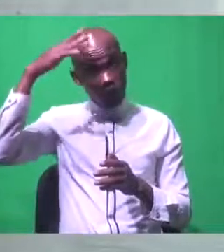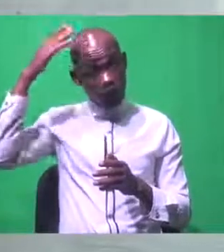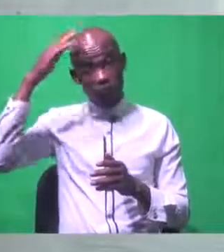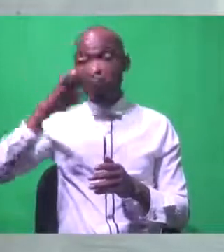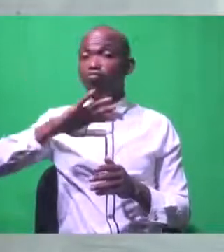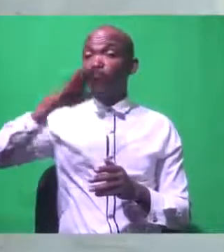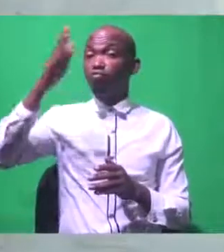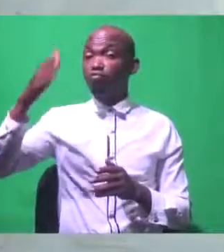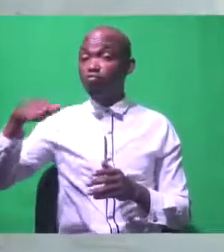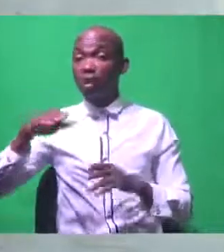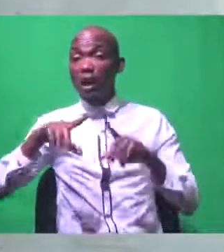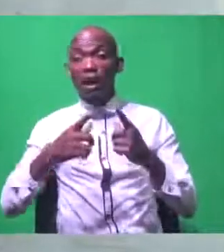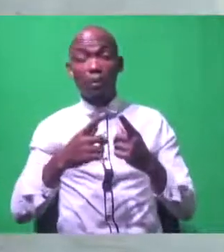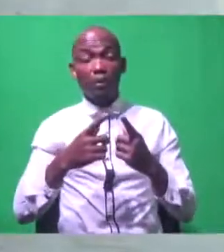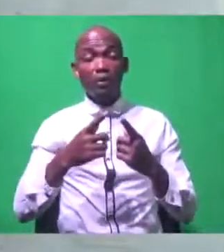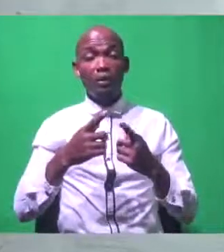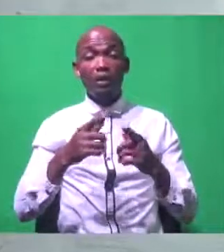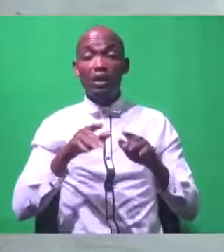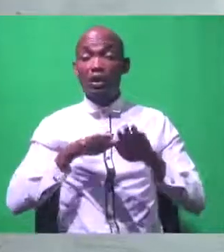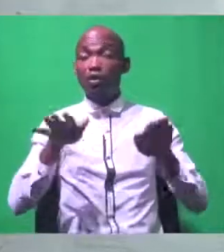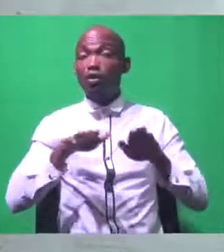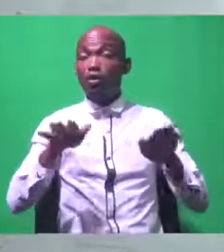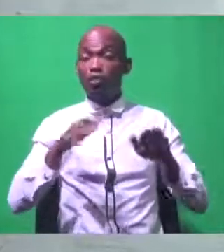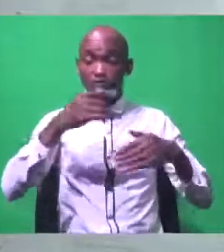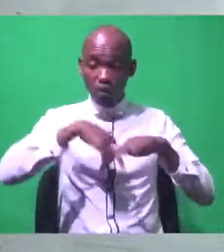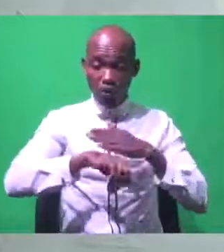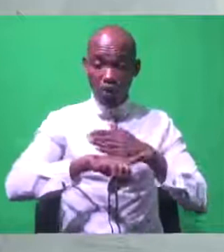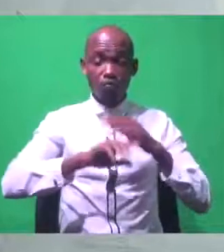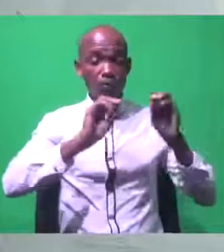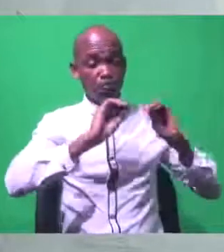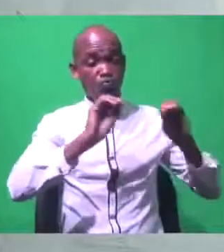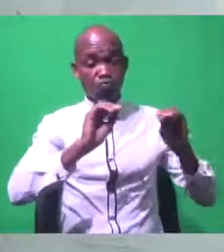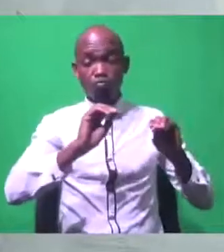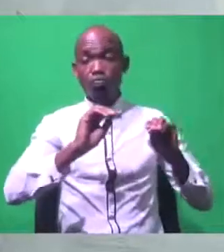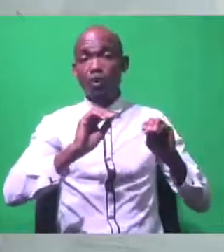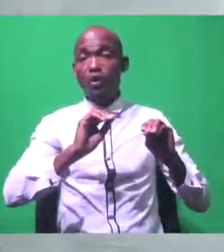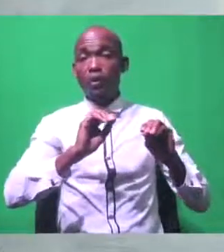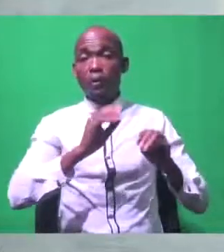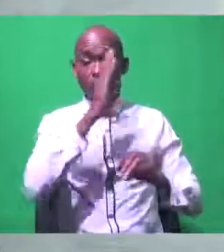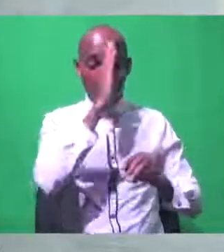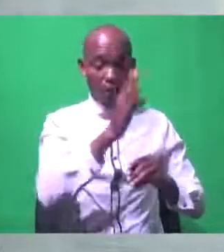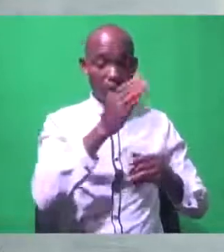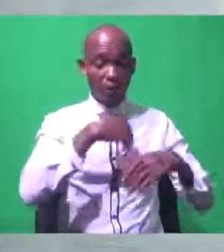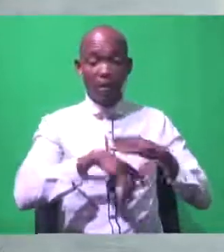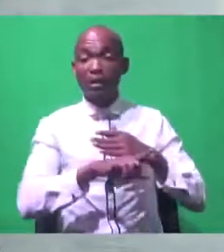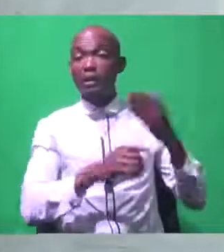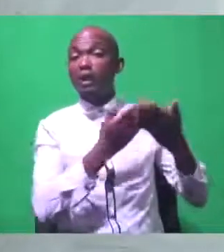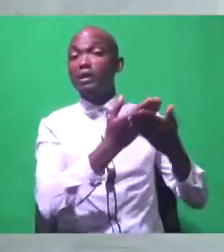And the content which was provided to the students based on examination.